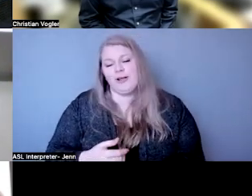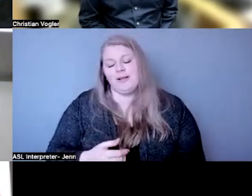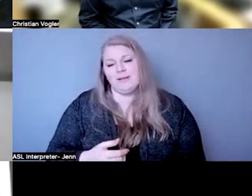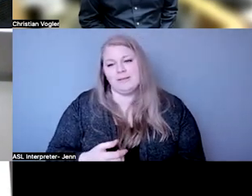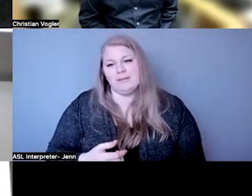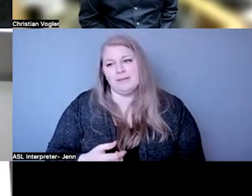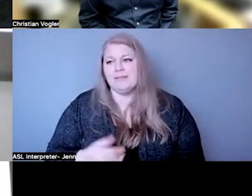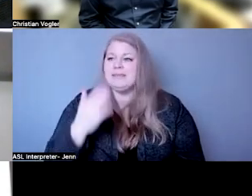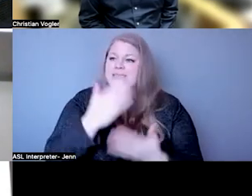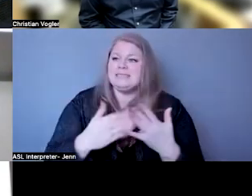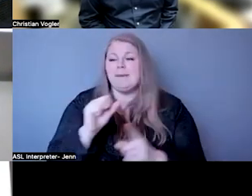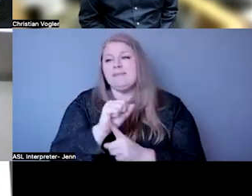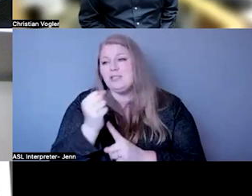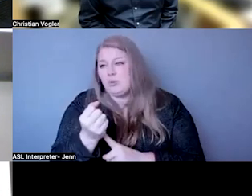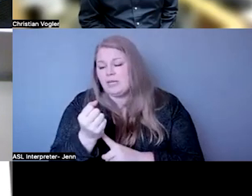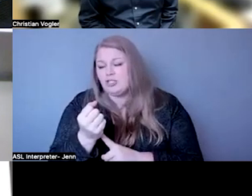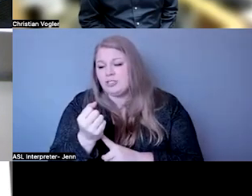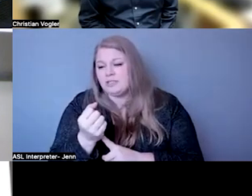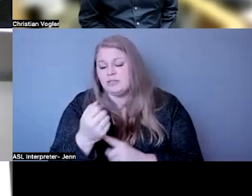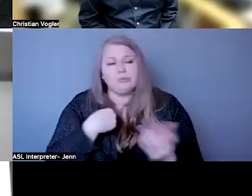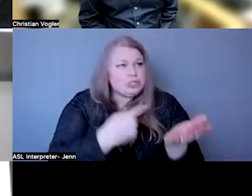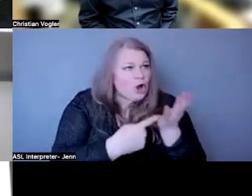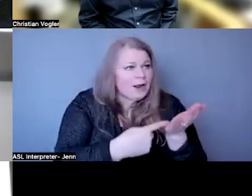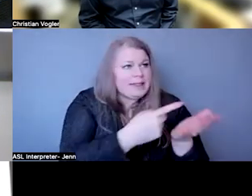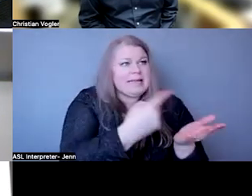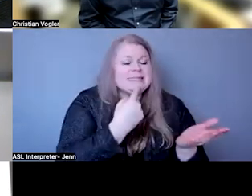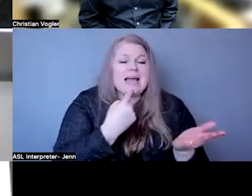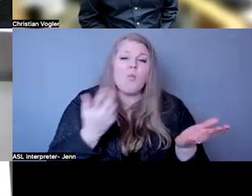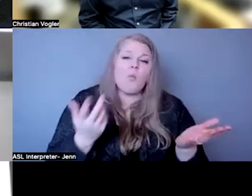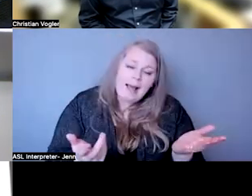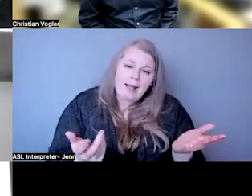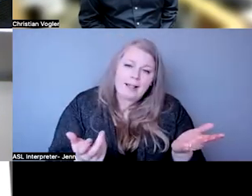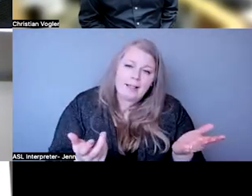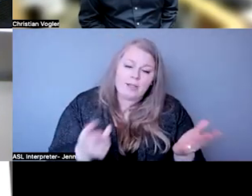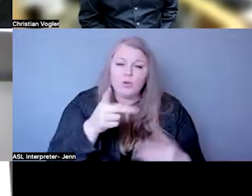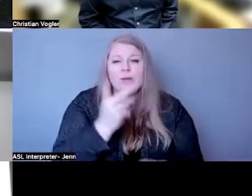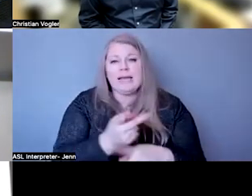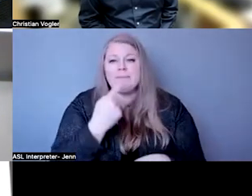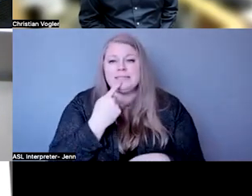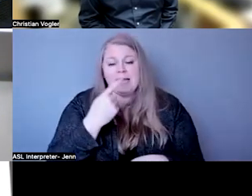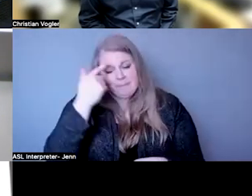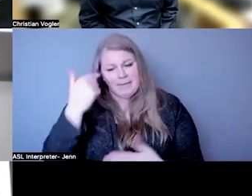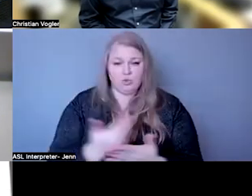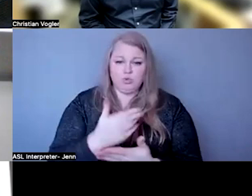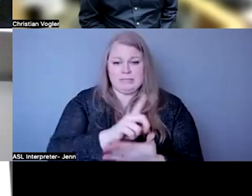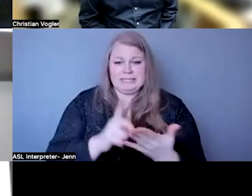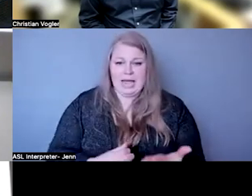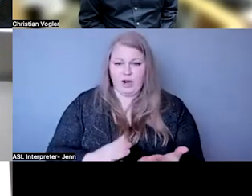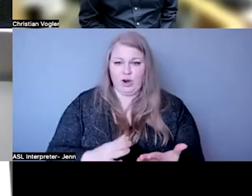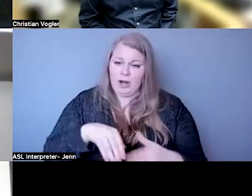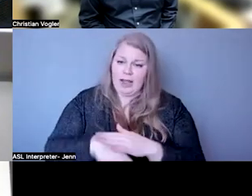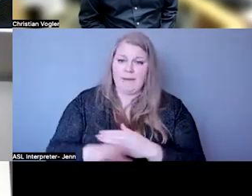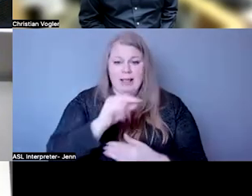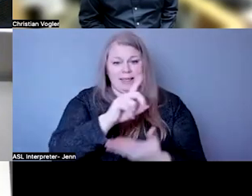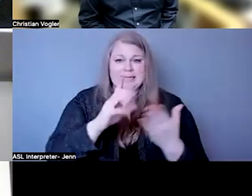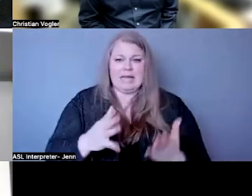In some cases I was talking and they said, well, you keep saying that it's because a new designer came in and the designer